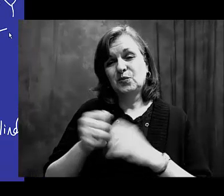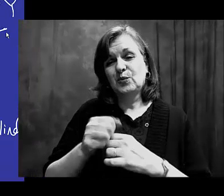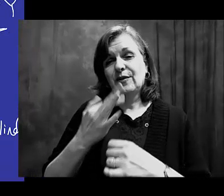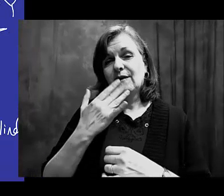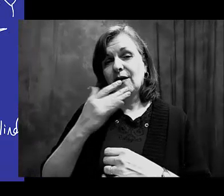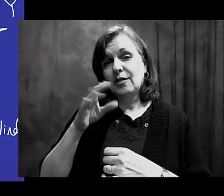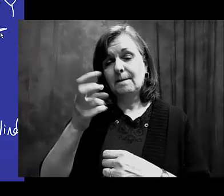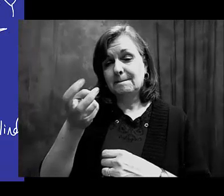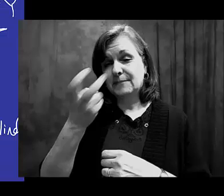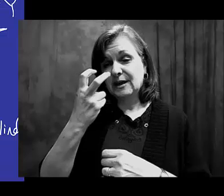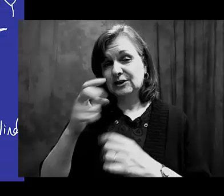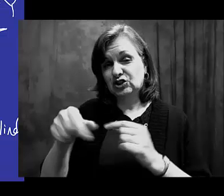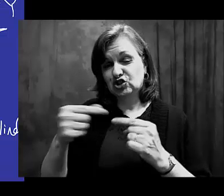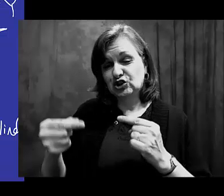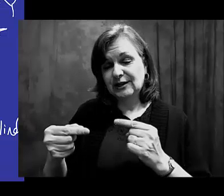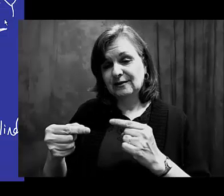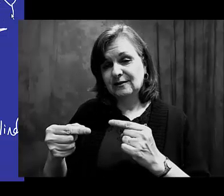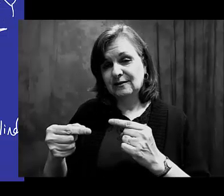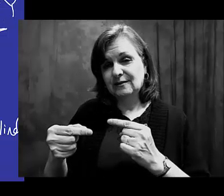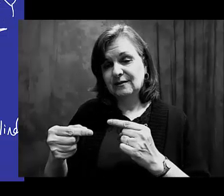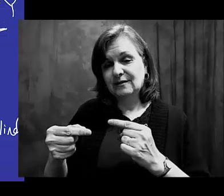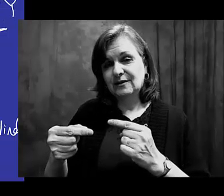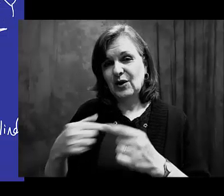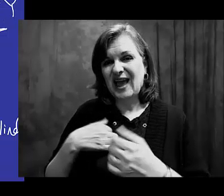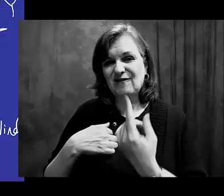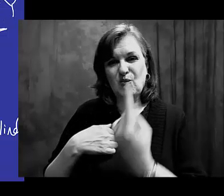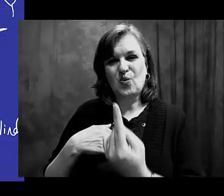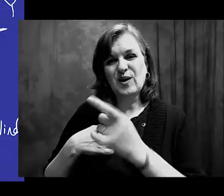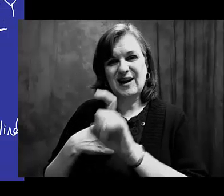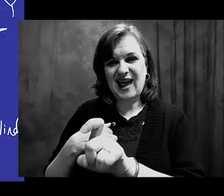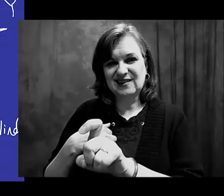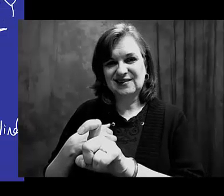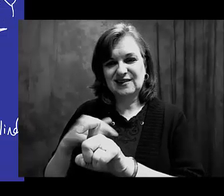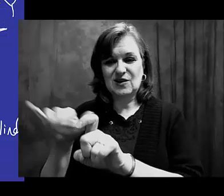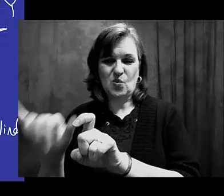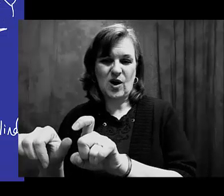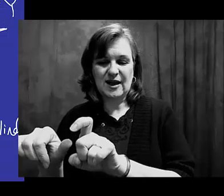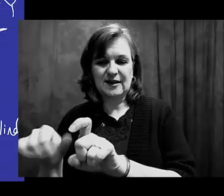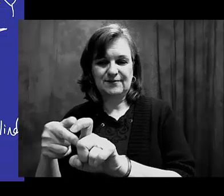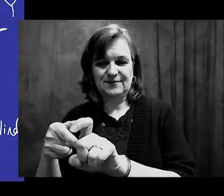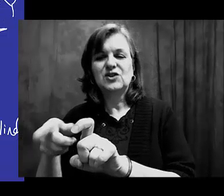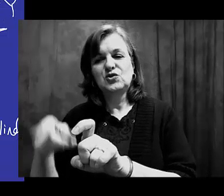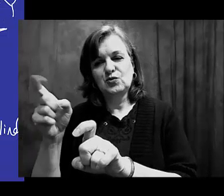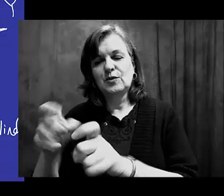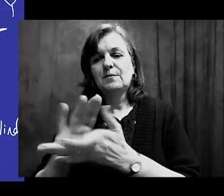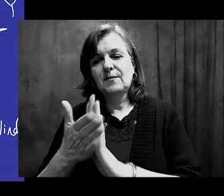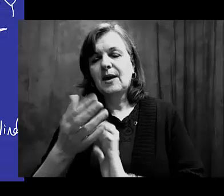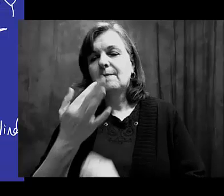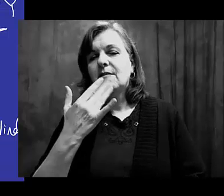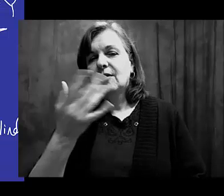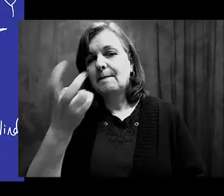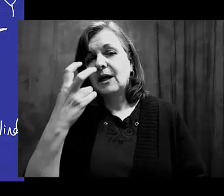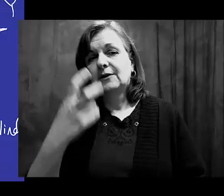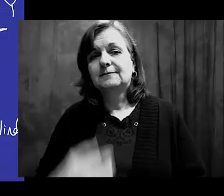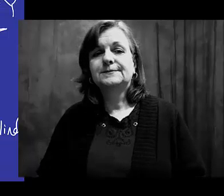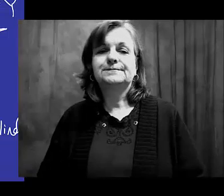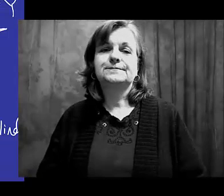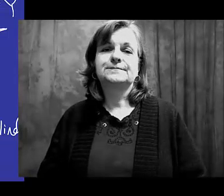you only have 1 X, so you would be, in this case, a colorblind male.